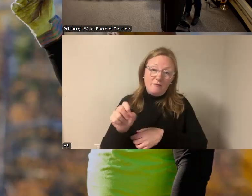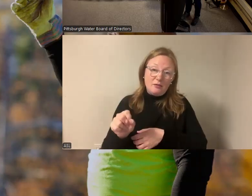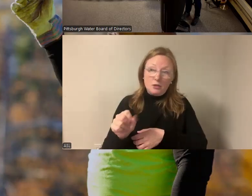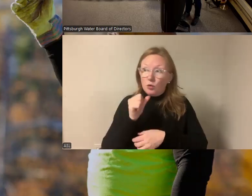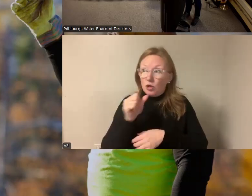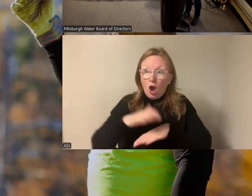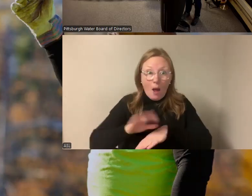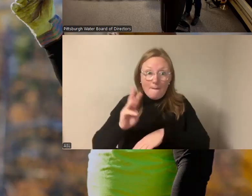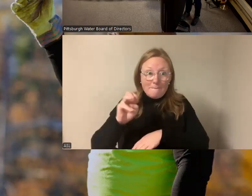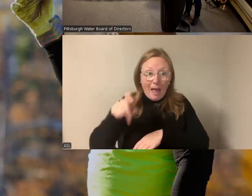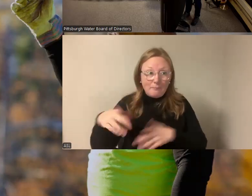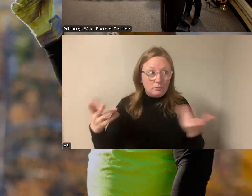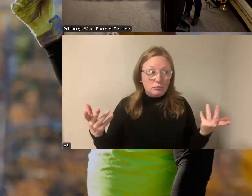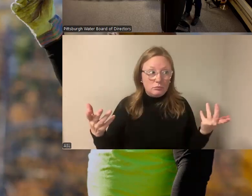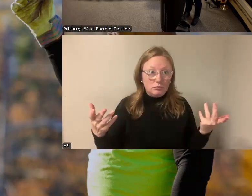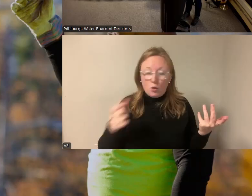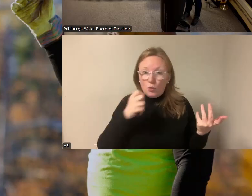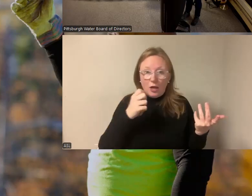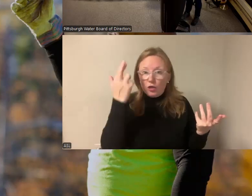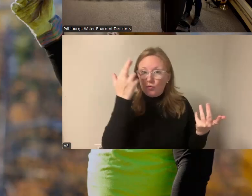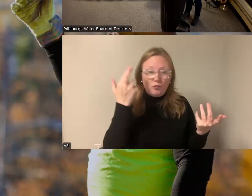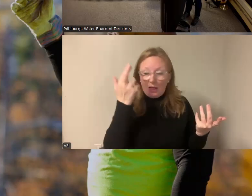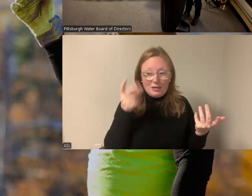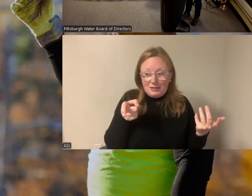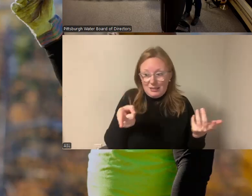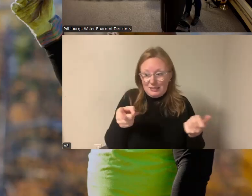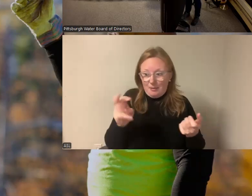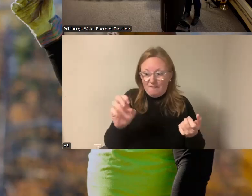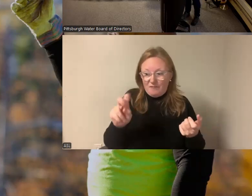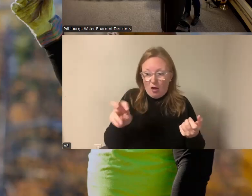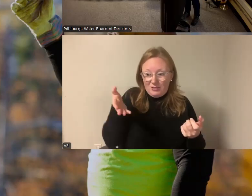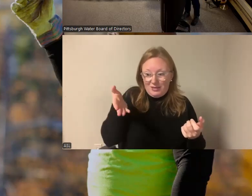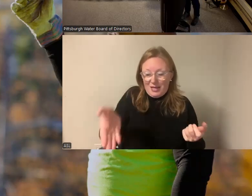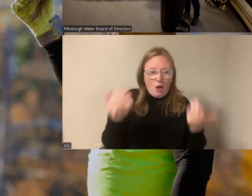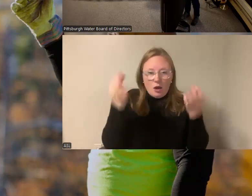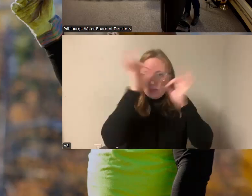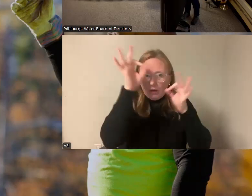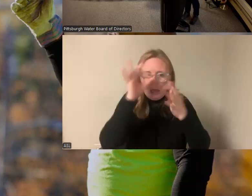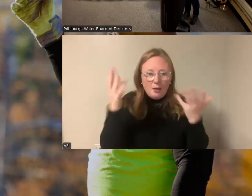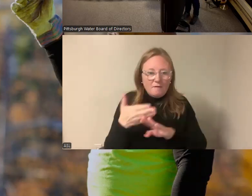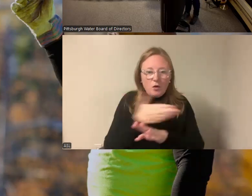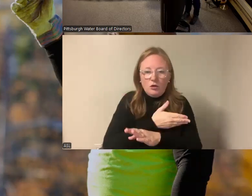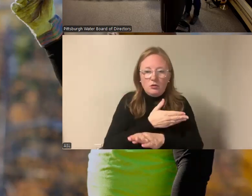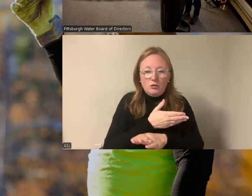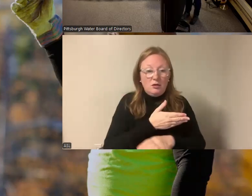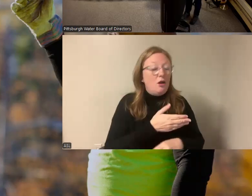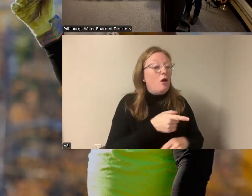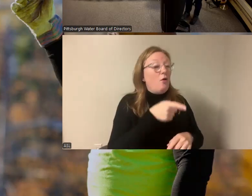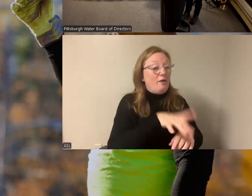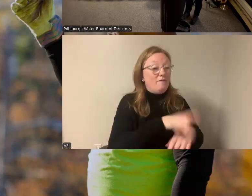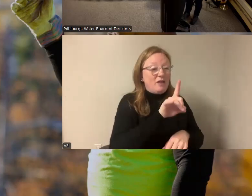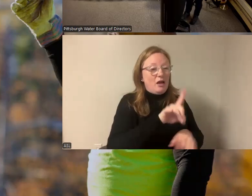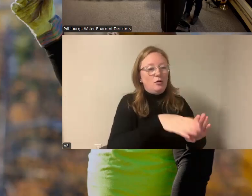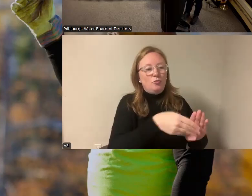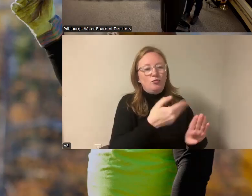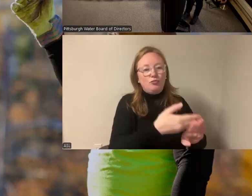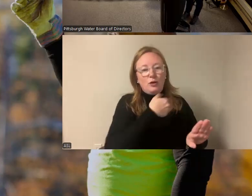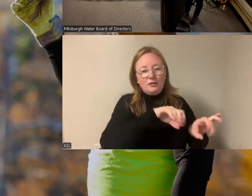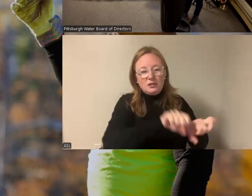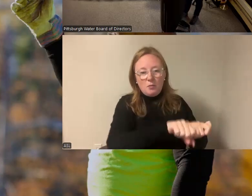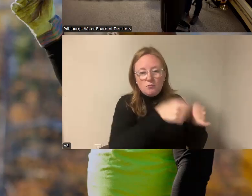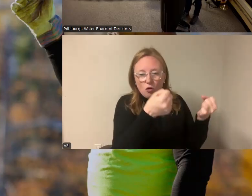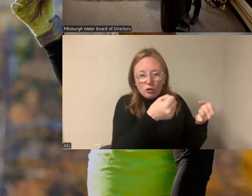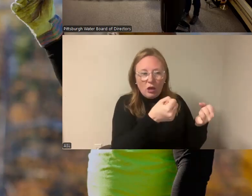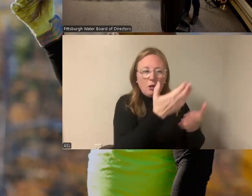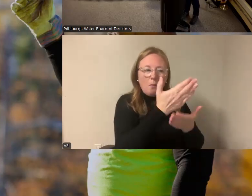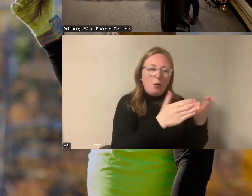maps, where we didn't realize there was a valve in a certain area. We found ones that were previously broken, either opened or closed or partially